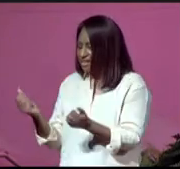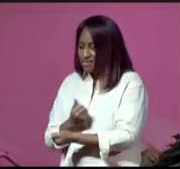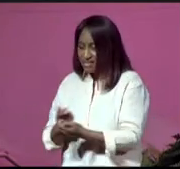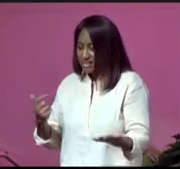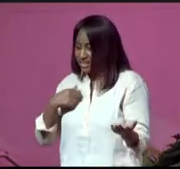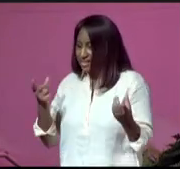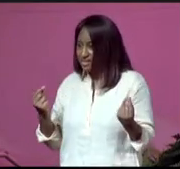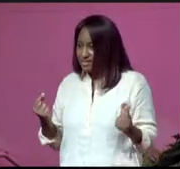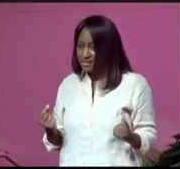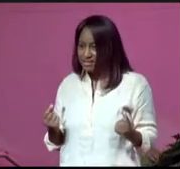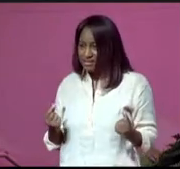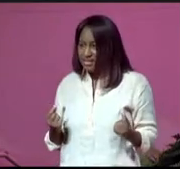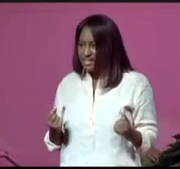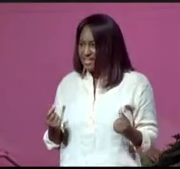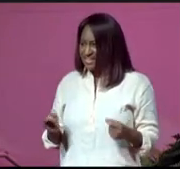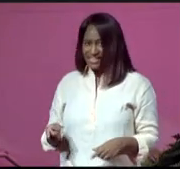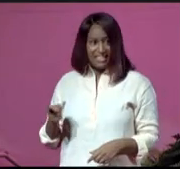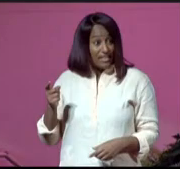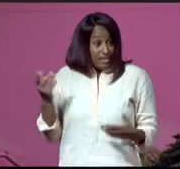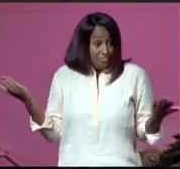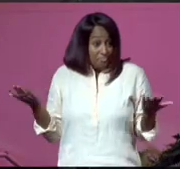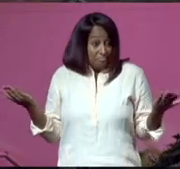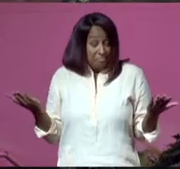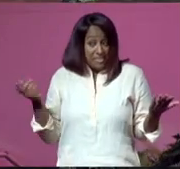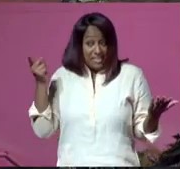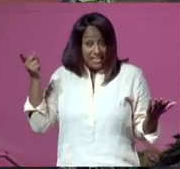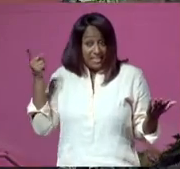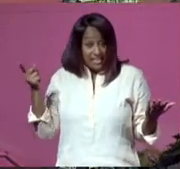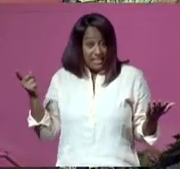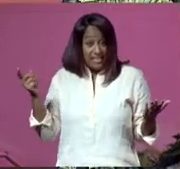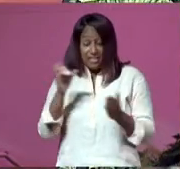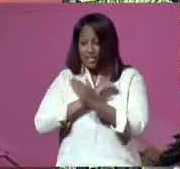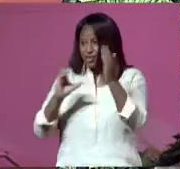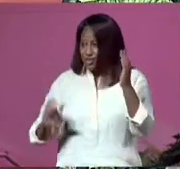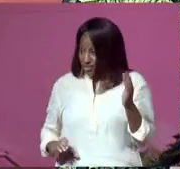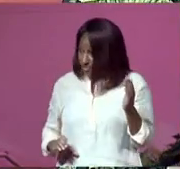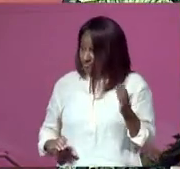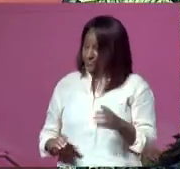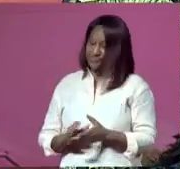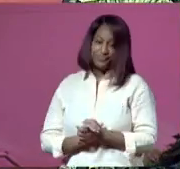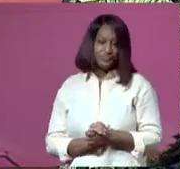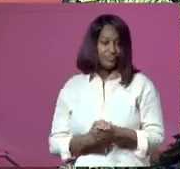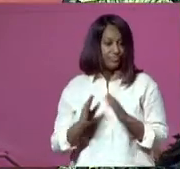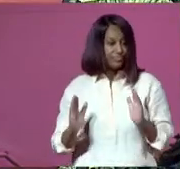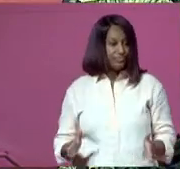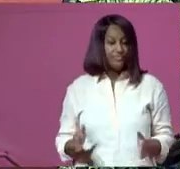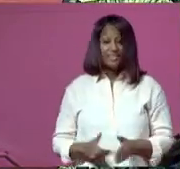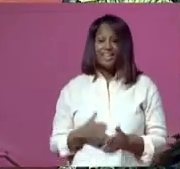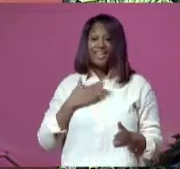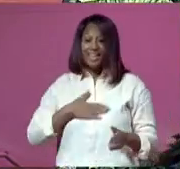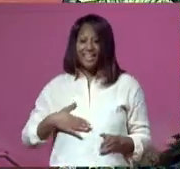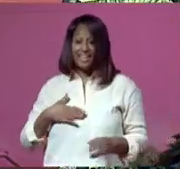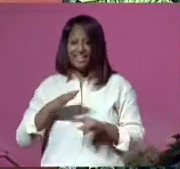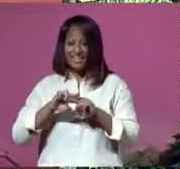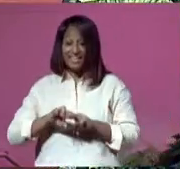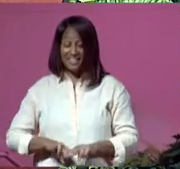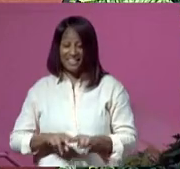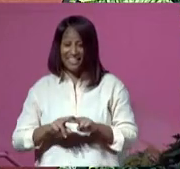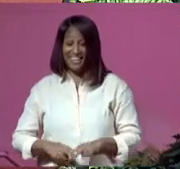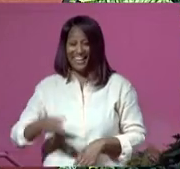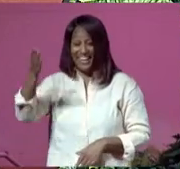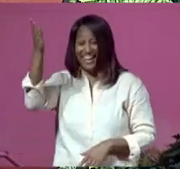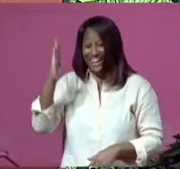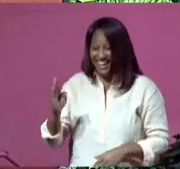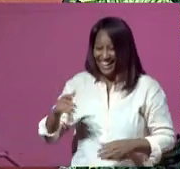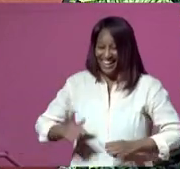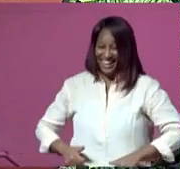be the Messiah? Amen. You may be seated in the presence of our God. Leaving